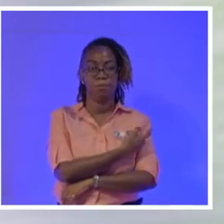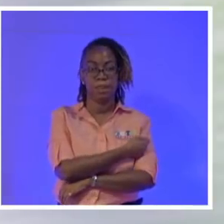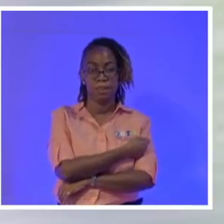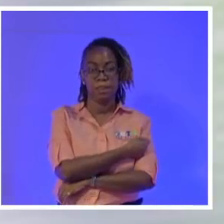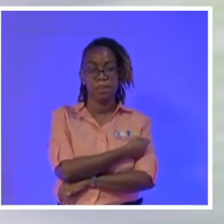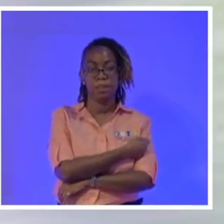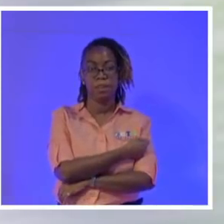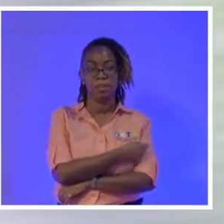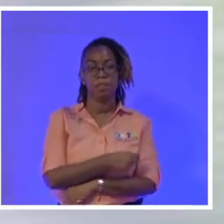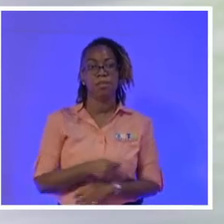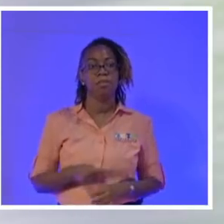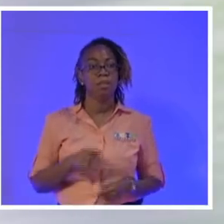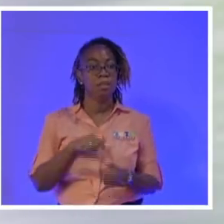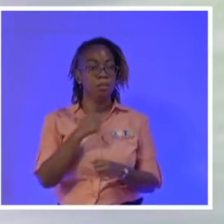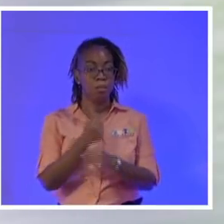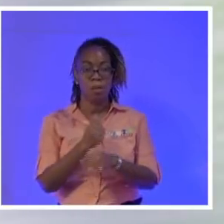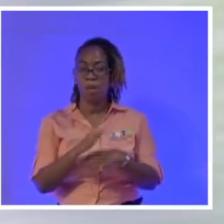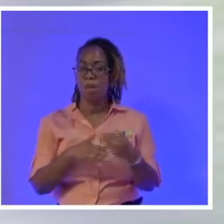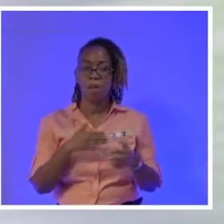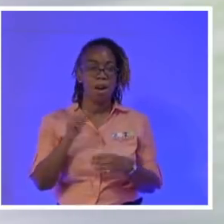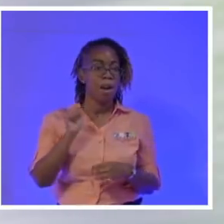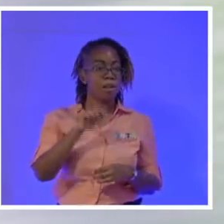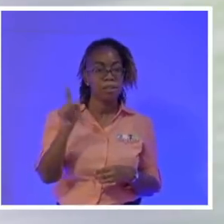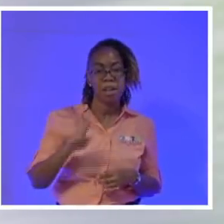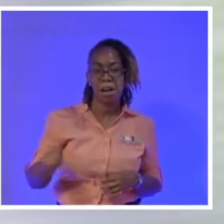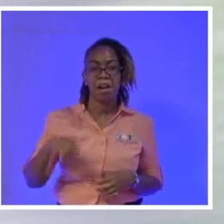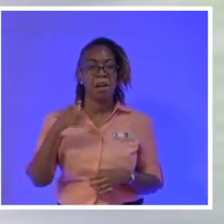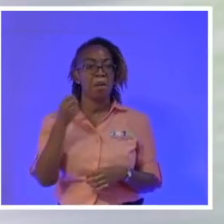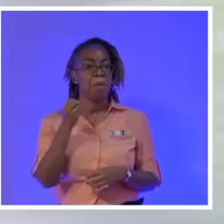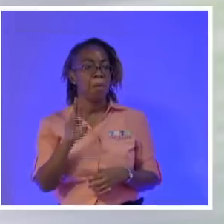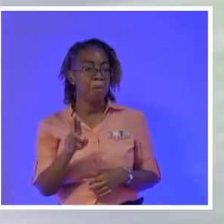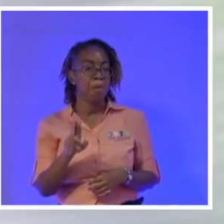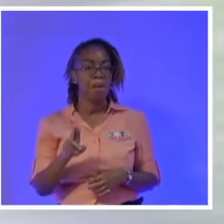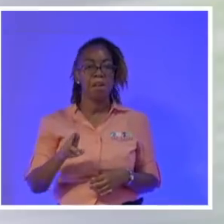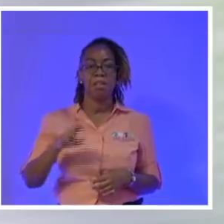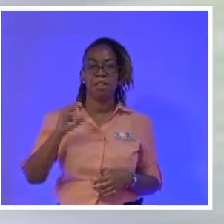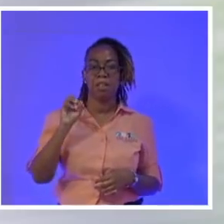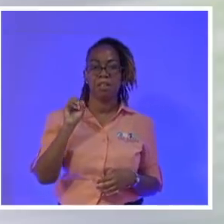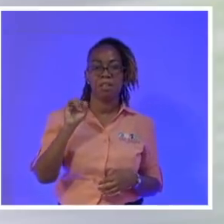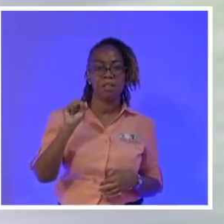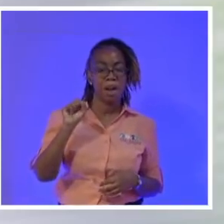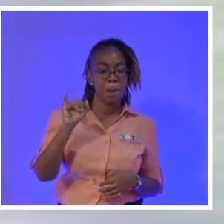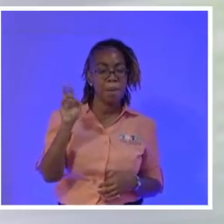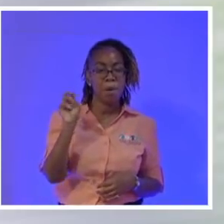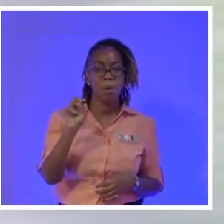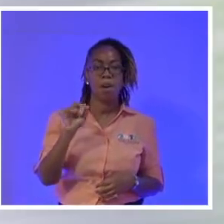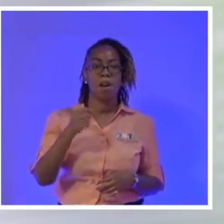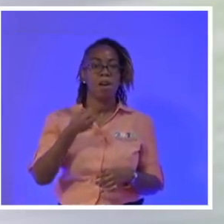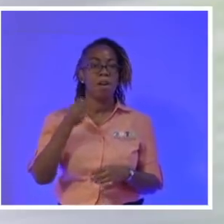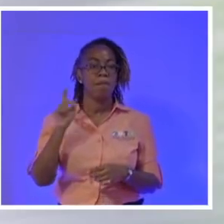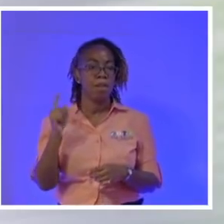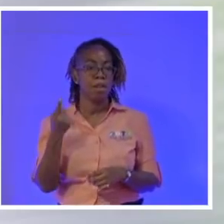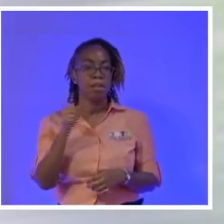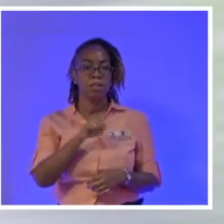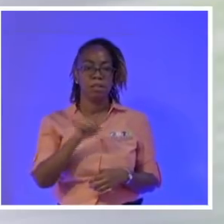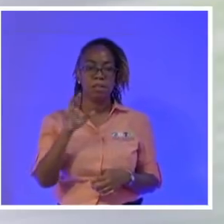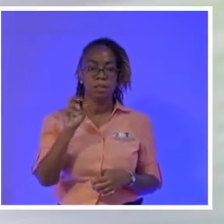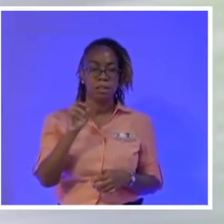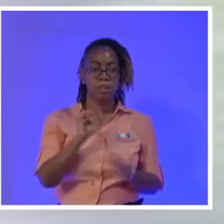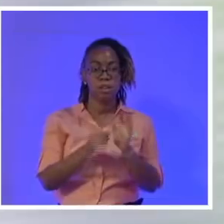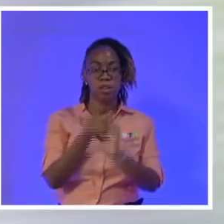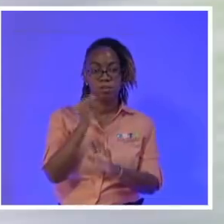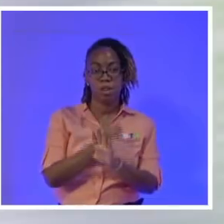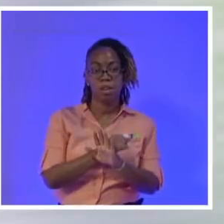it's AstraZeneca or Sinopharm, between the 1st of July to the 30th of July, your